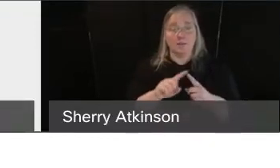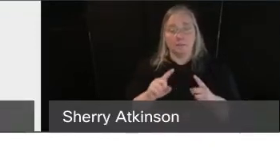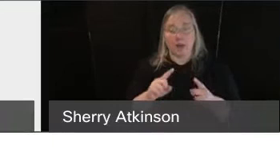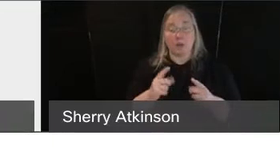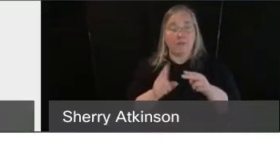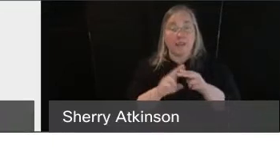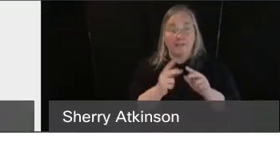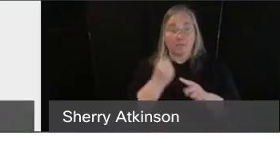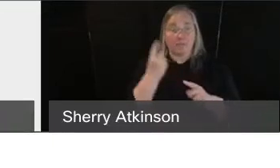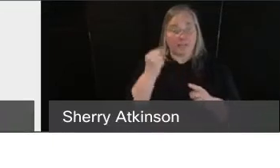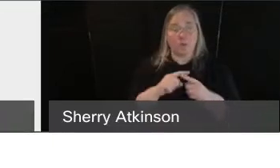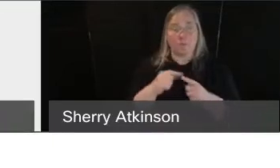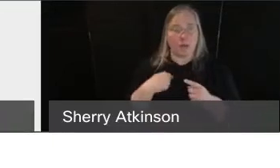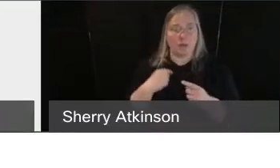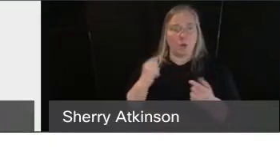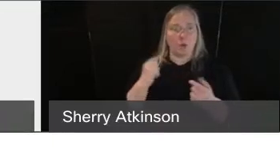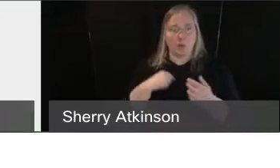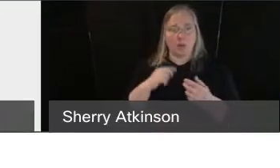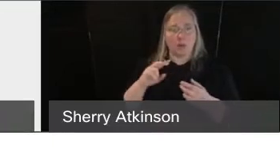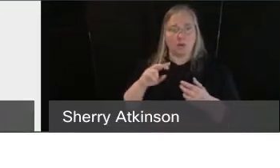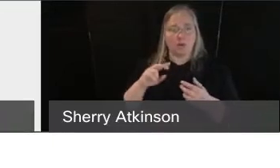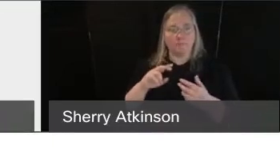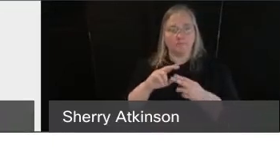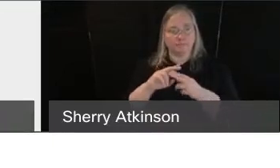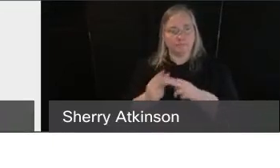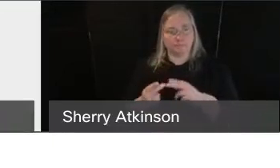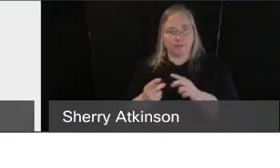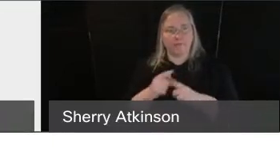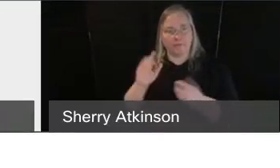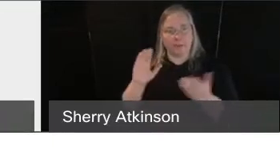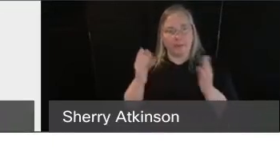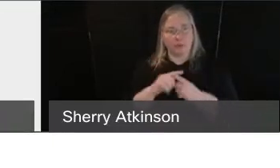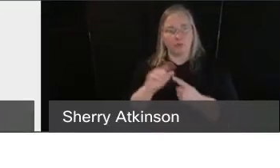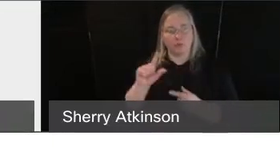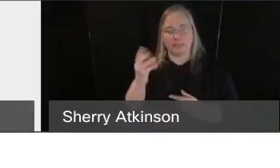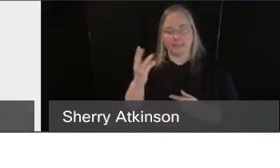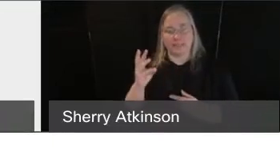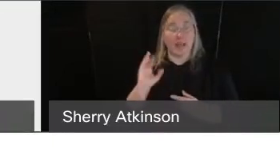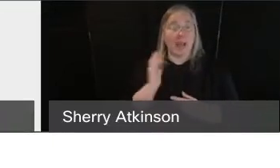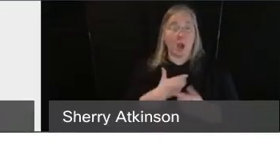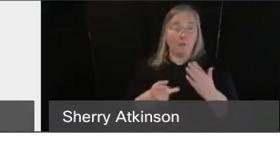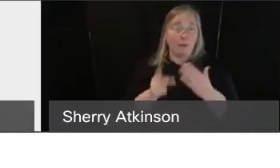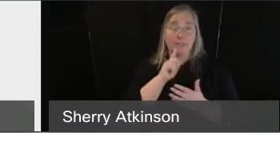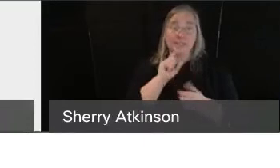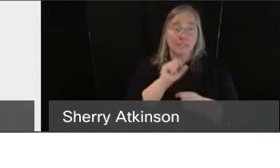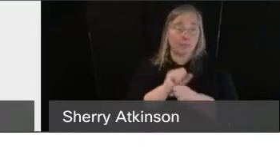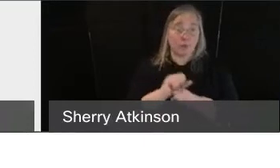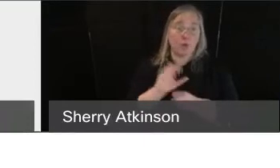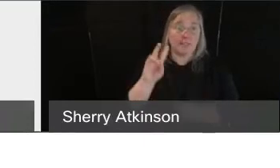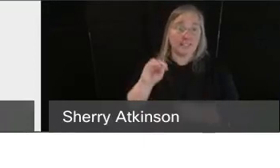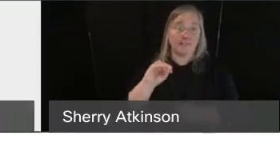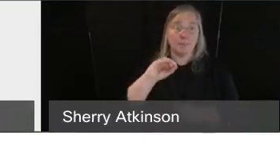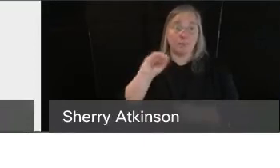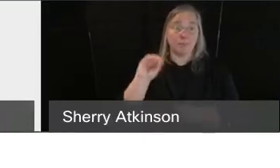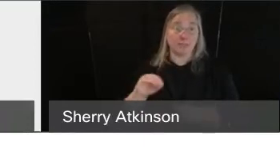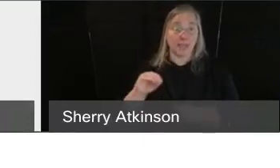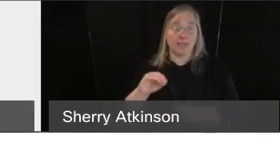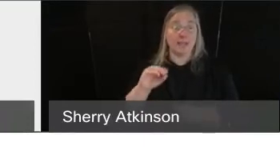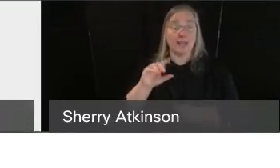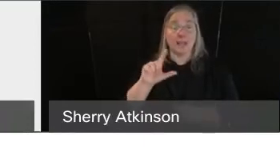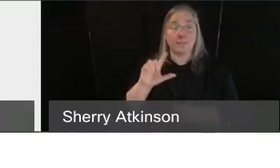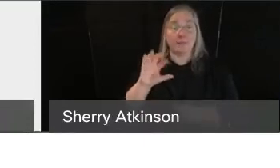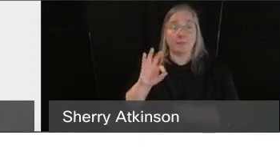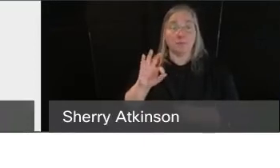in 2016. Now we have our population is employed. We have a 70% labor force participation rate